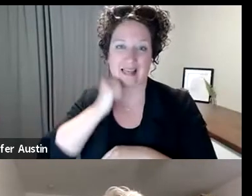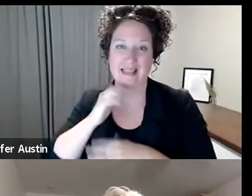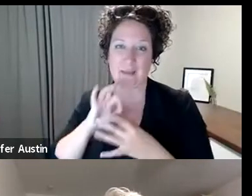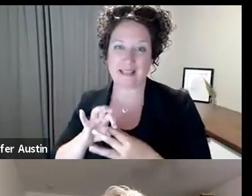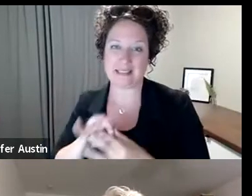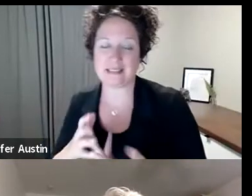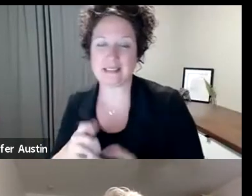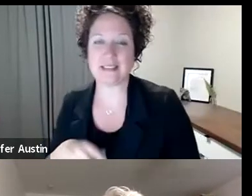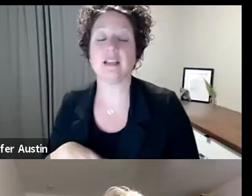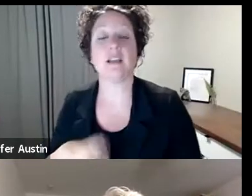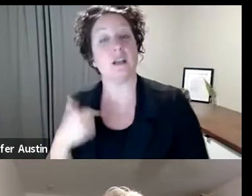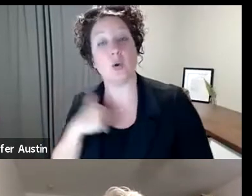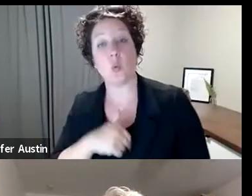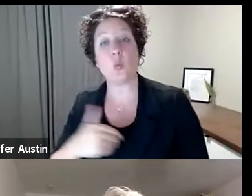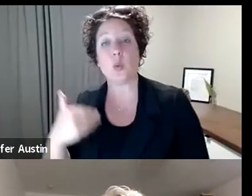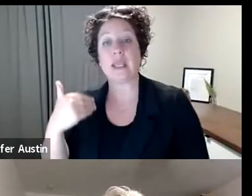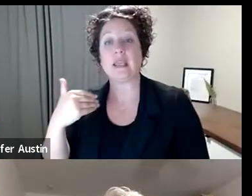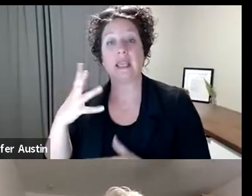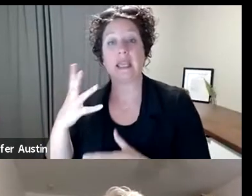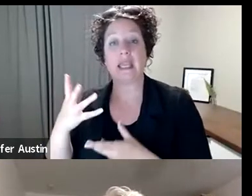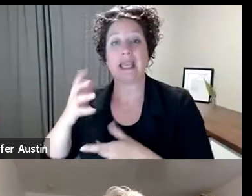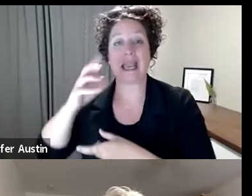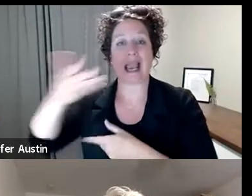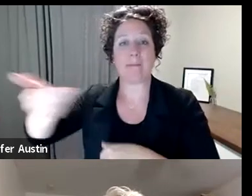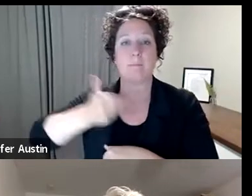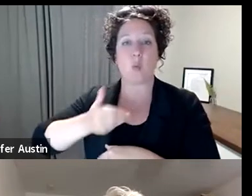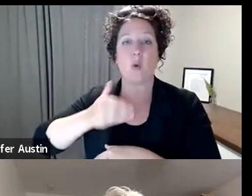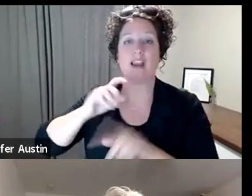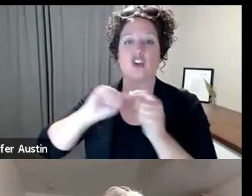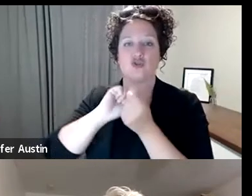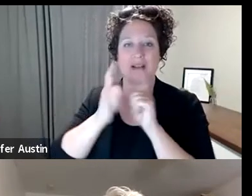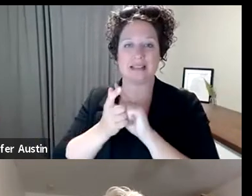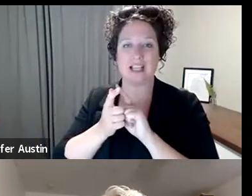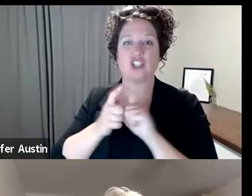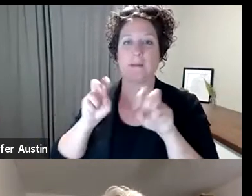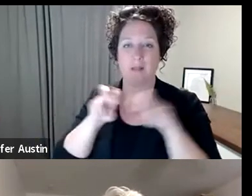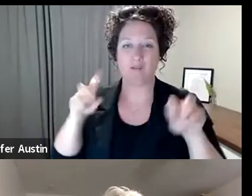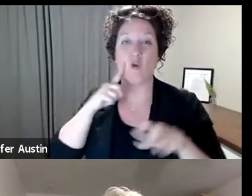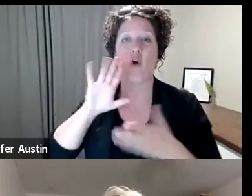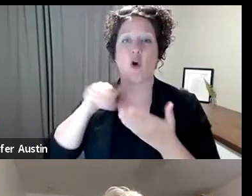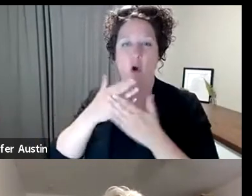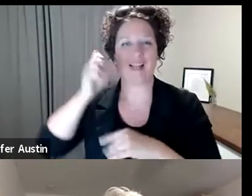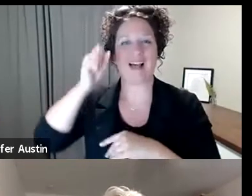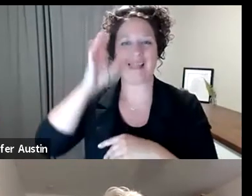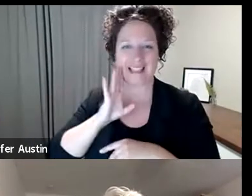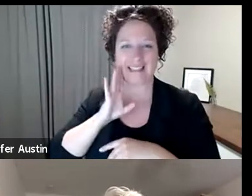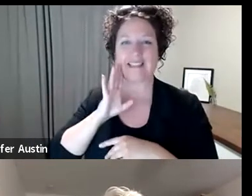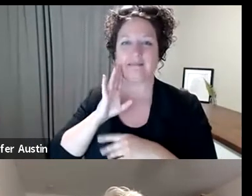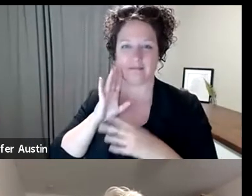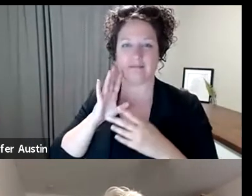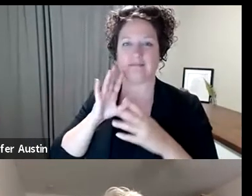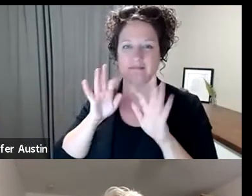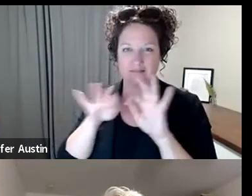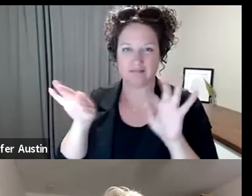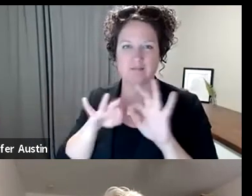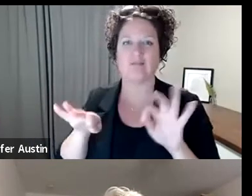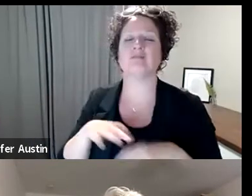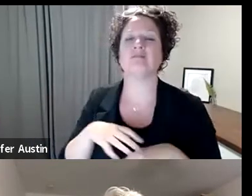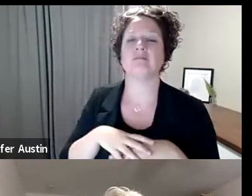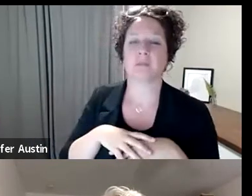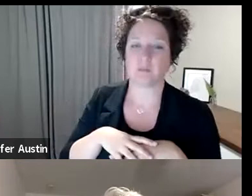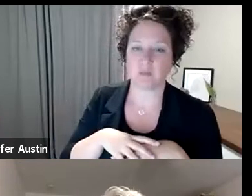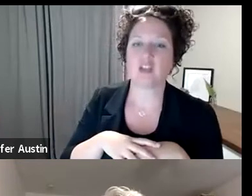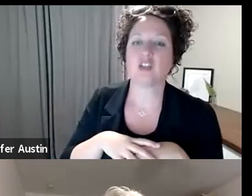firstly, we do employ translation panels for all of our Alaska Native languages for our unwritten and or endangered languages. And